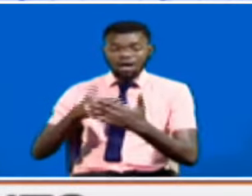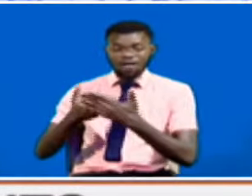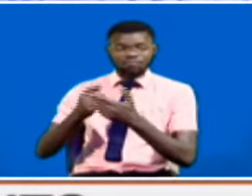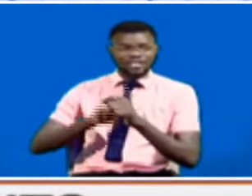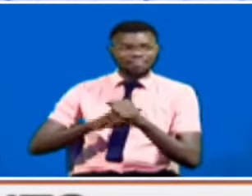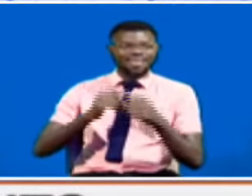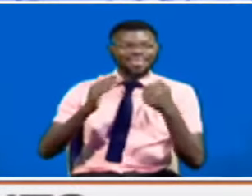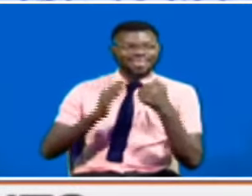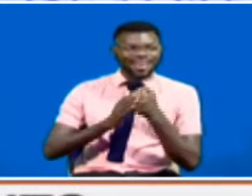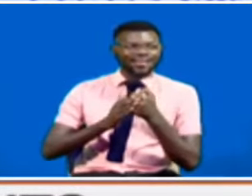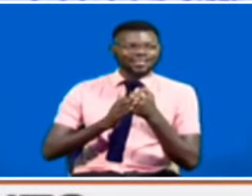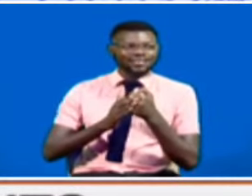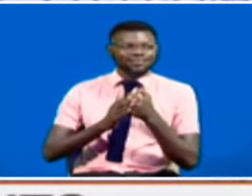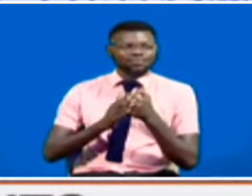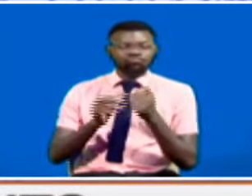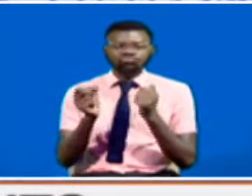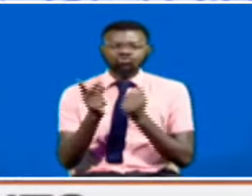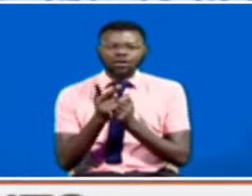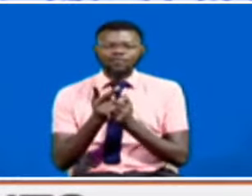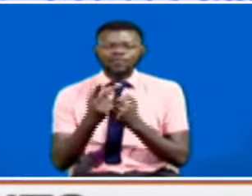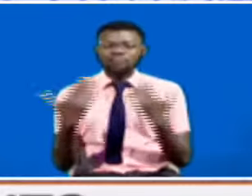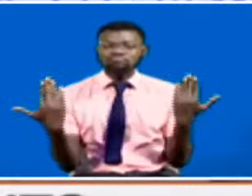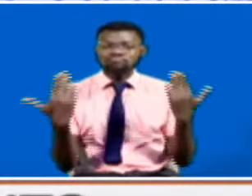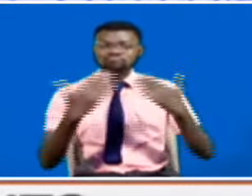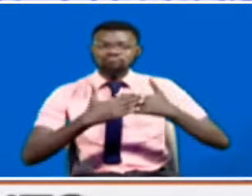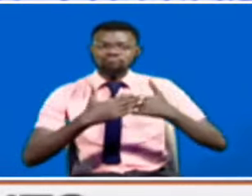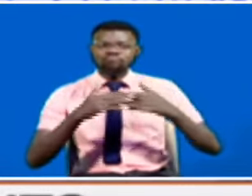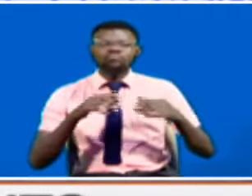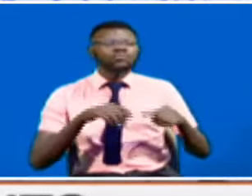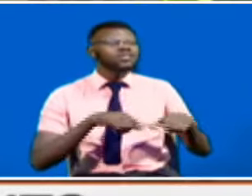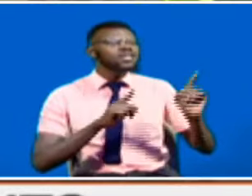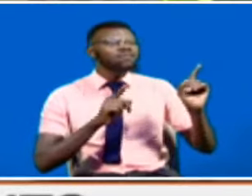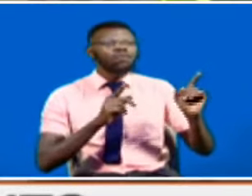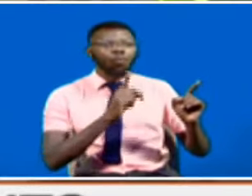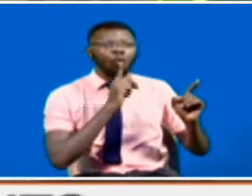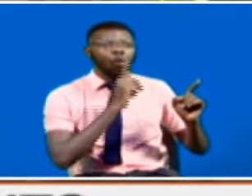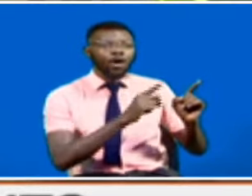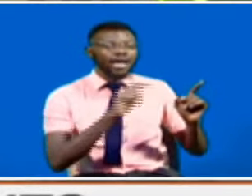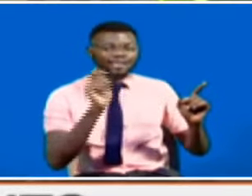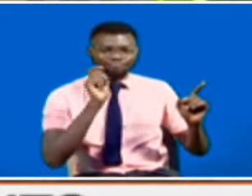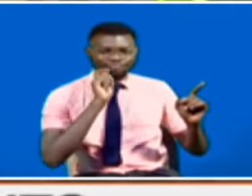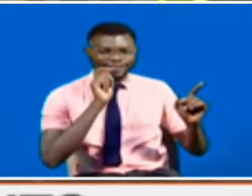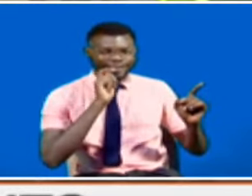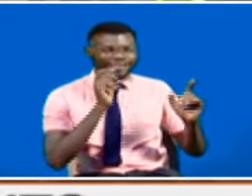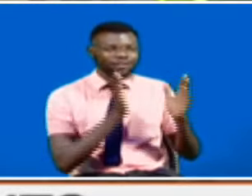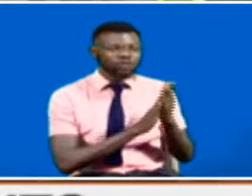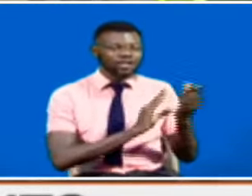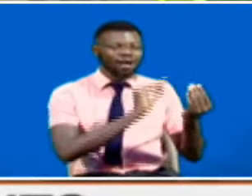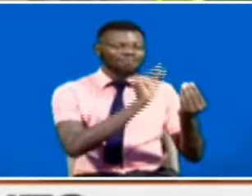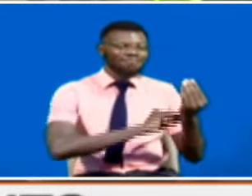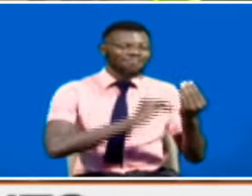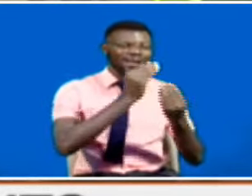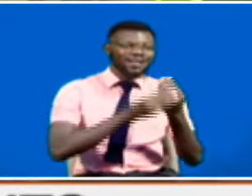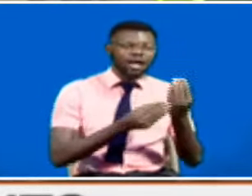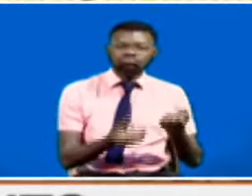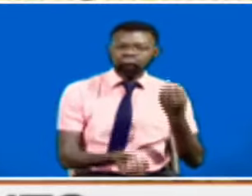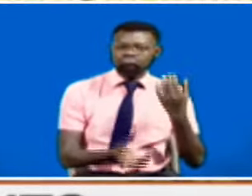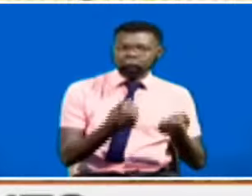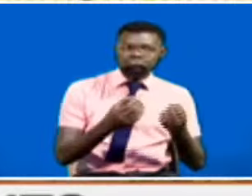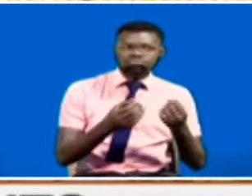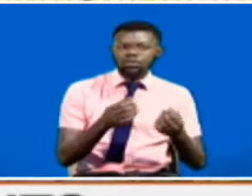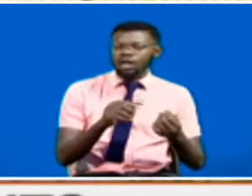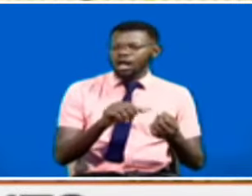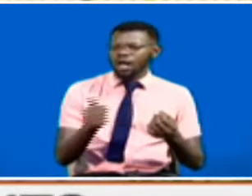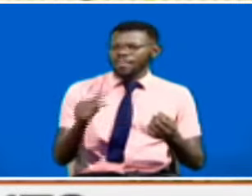p.m. Kiptum is reported to have ordered meat and boiled bananas. He was accompanied by a lady and a man.